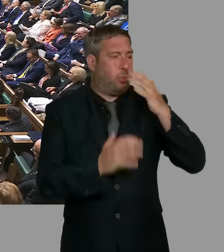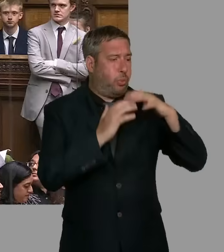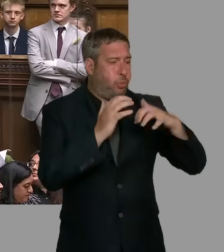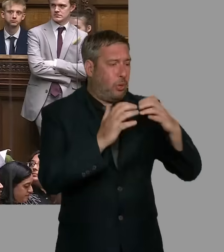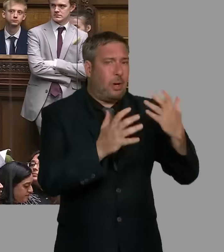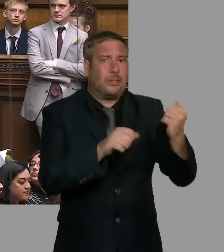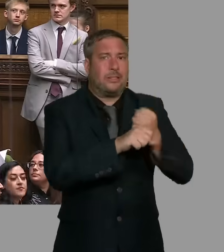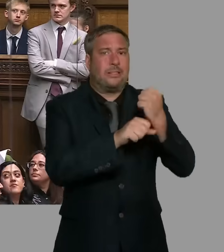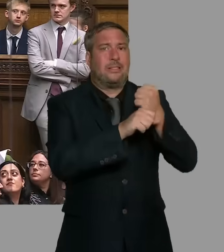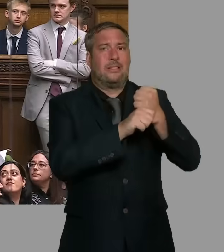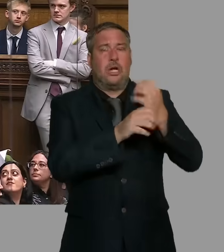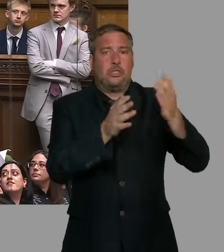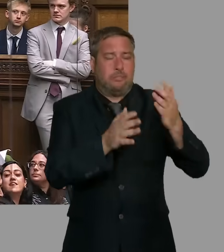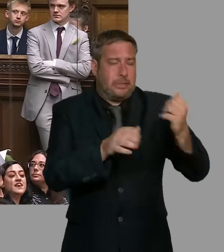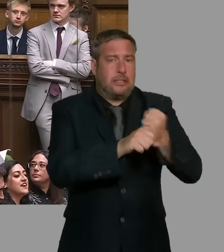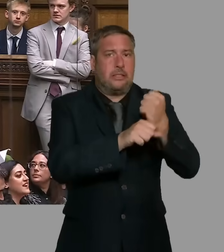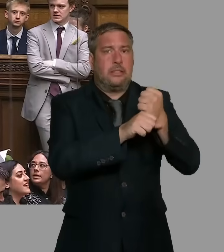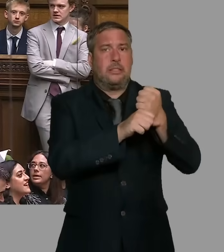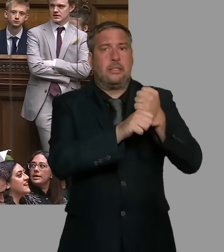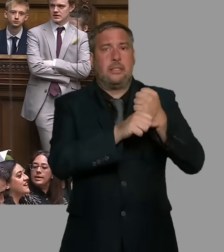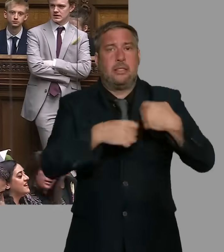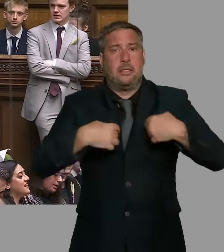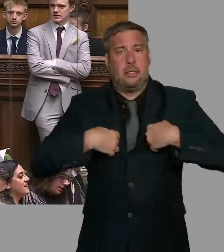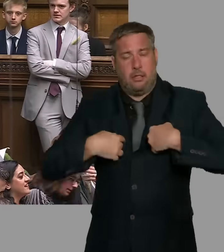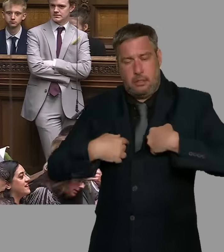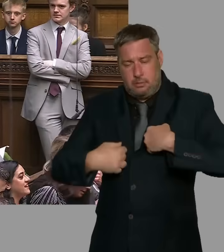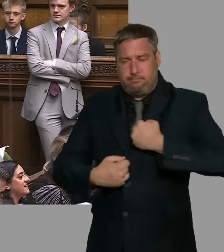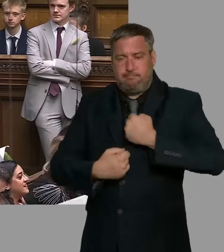is getting our NHS back on its feet with